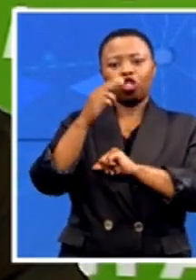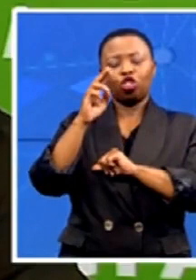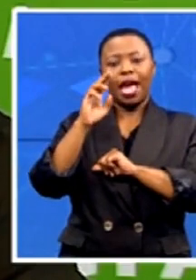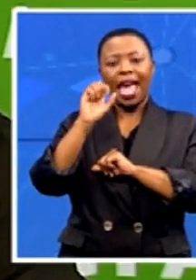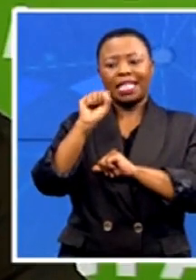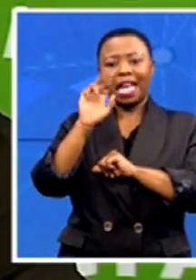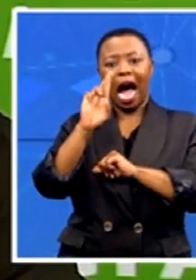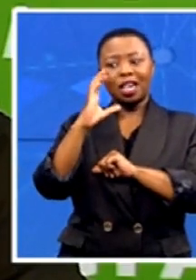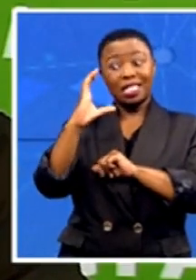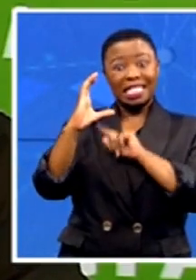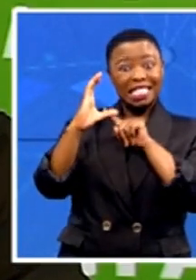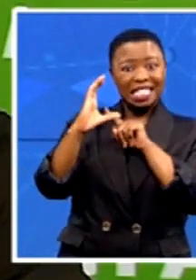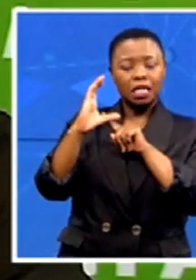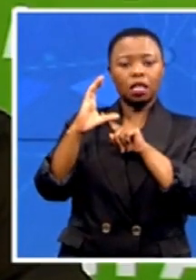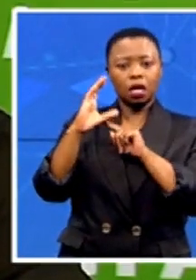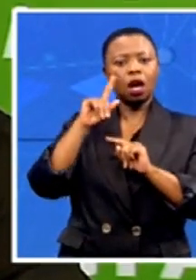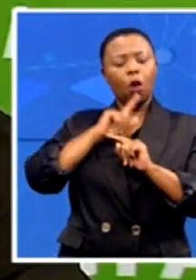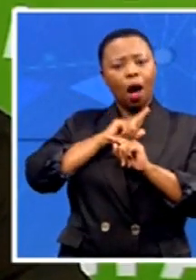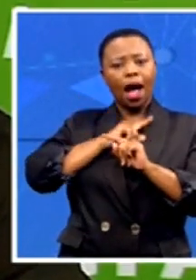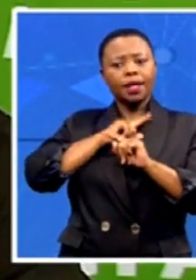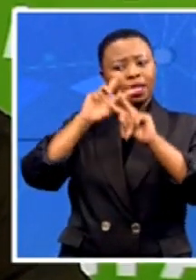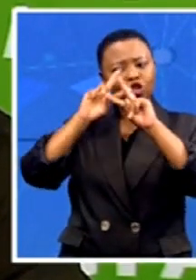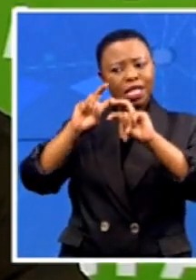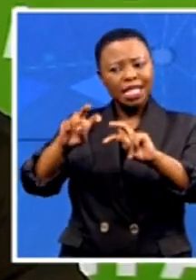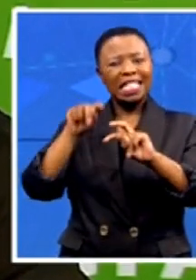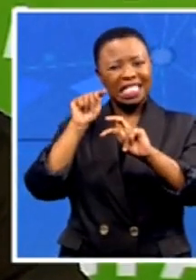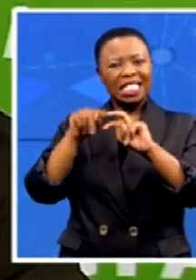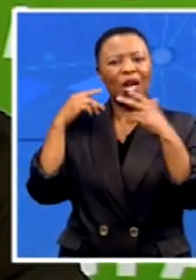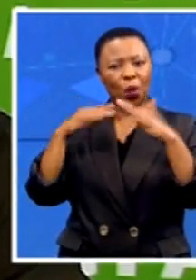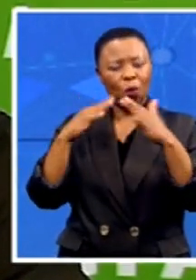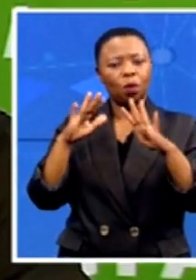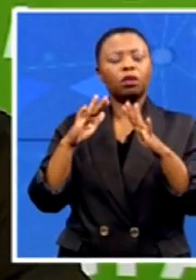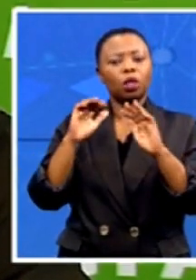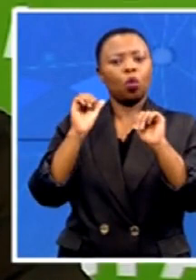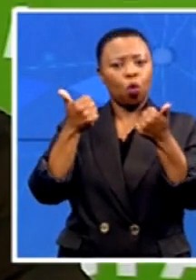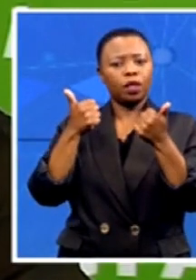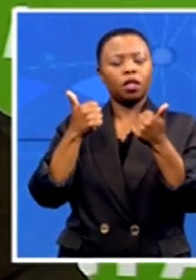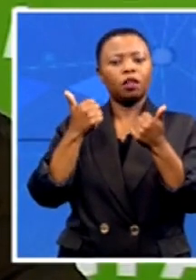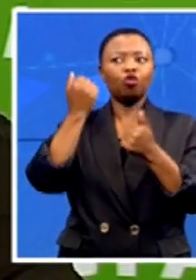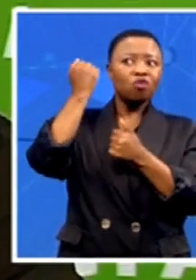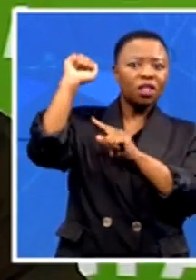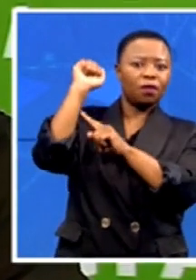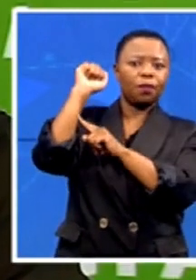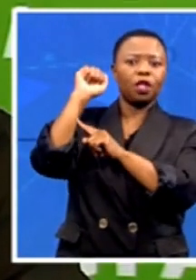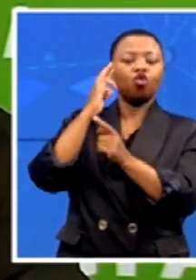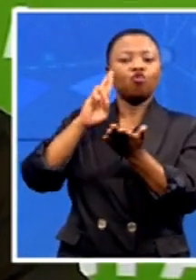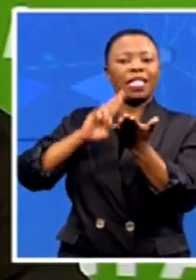study was instrumental in the IEC's refusal of our registration as a political party in November last